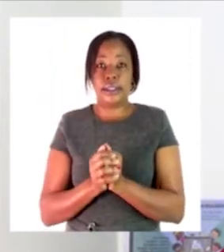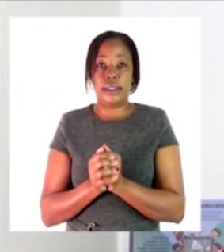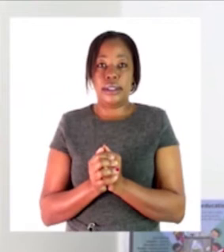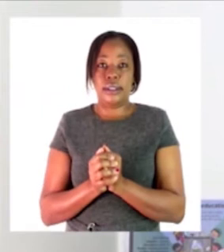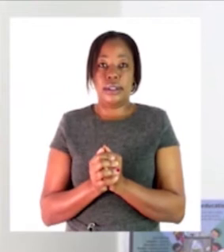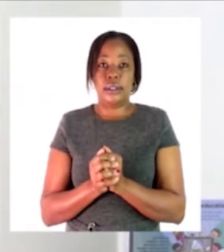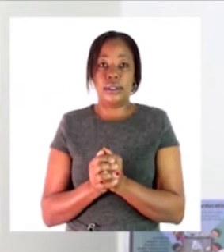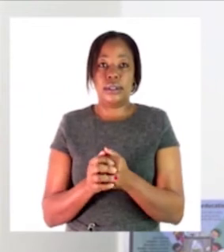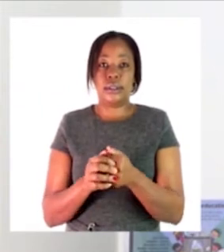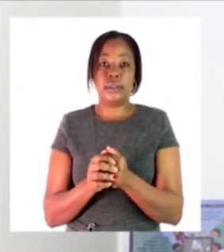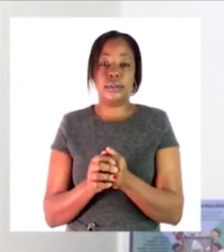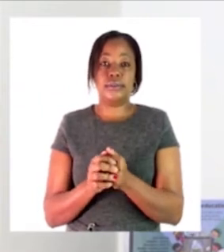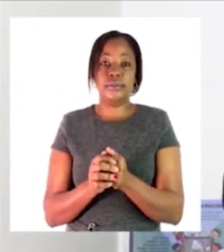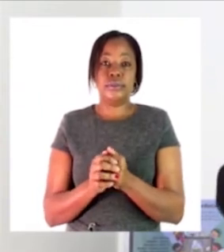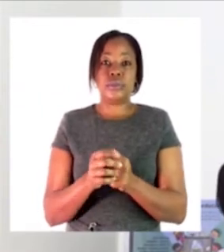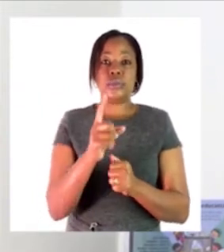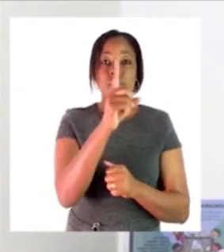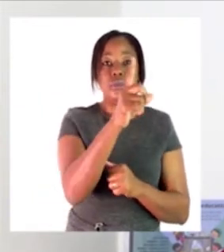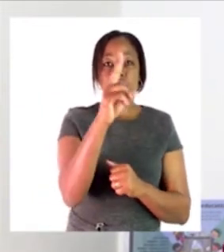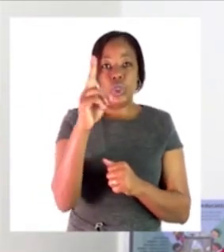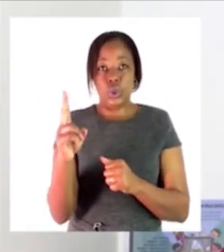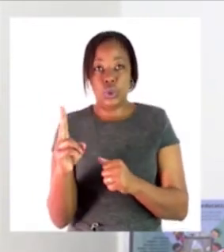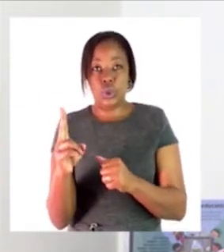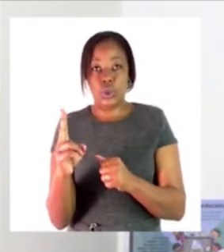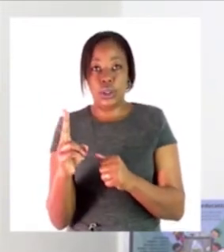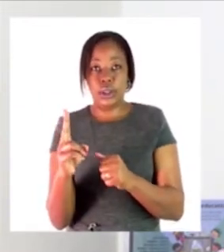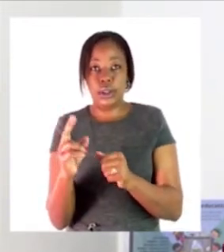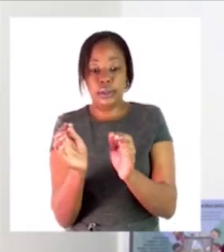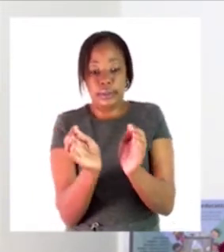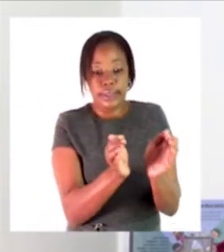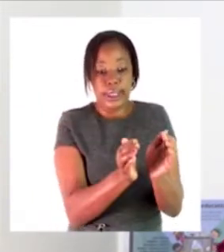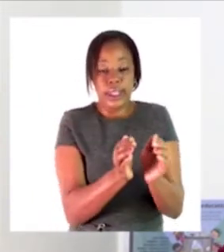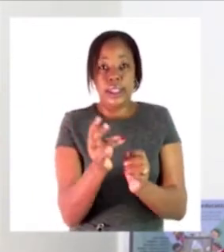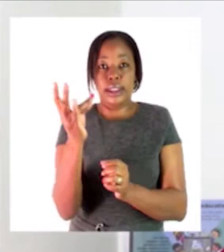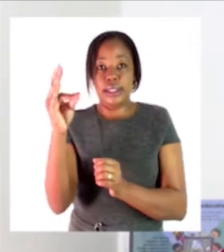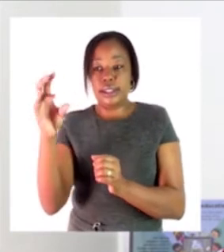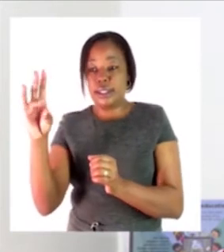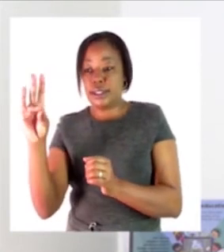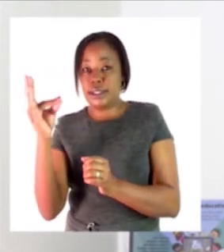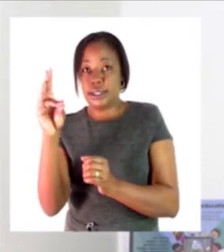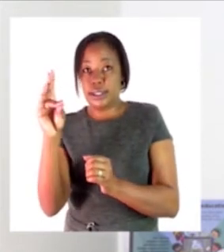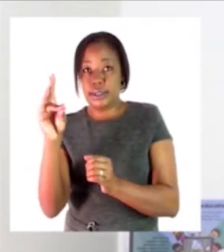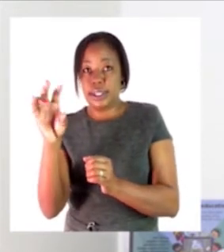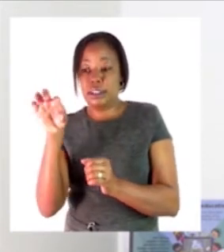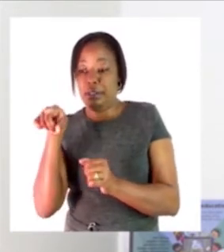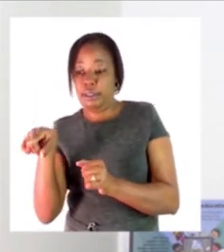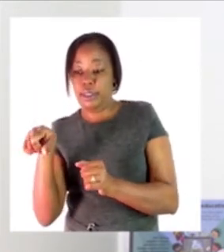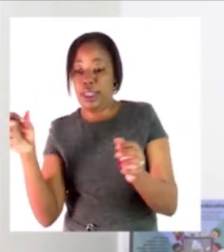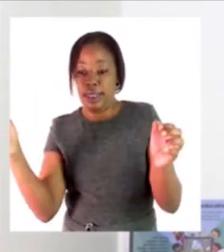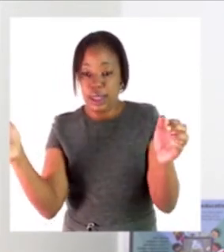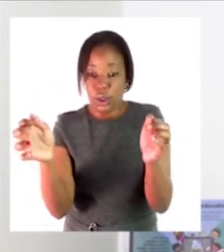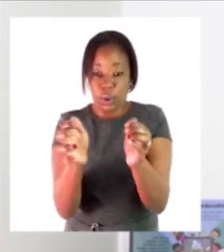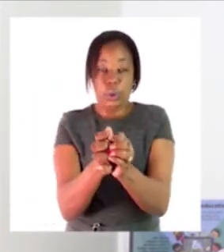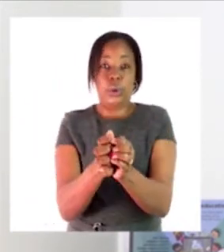number 12. You put them aside and count 7 on the other side. Then you count them together to get the total. You